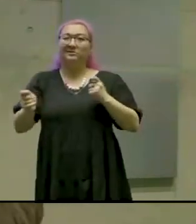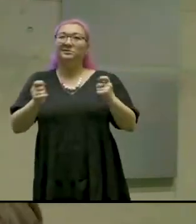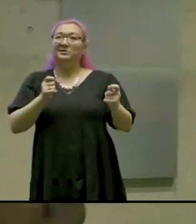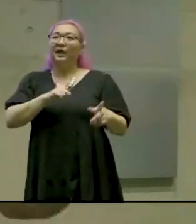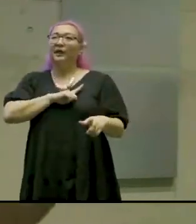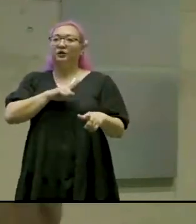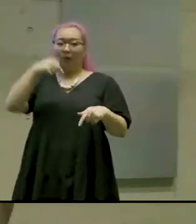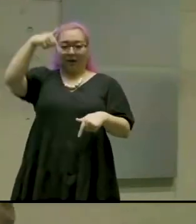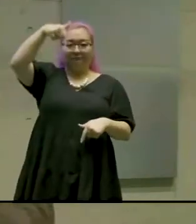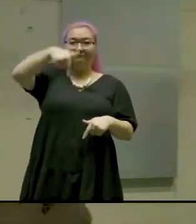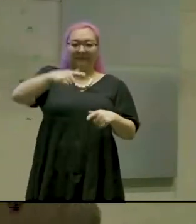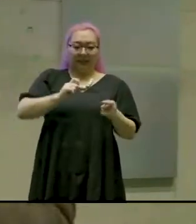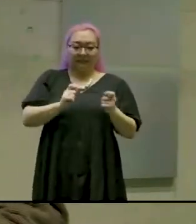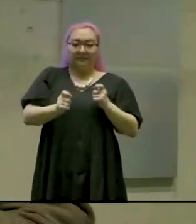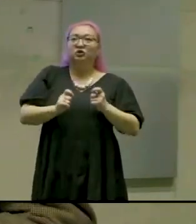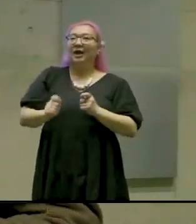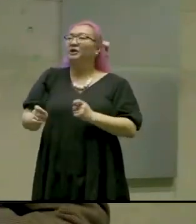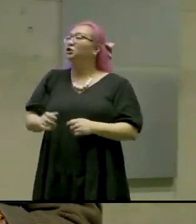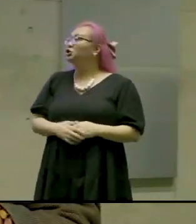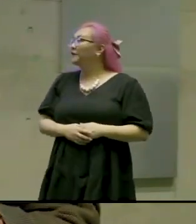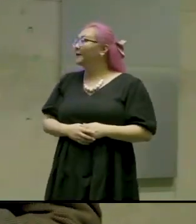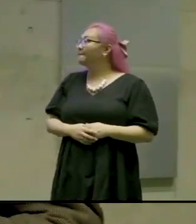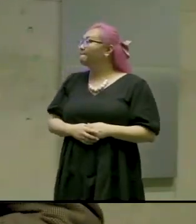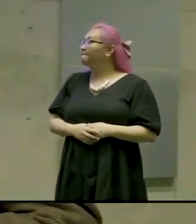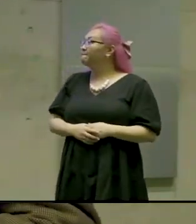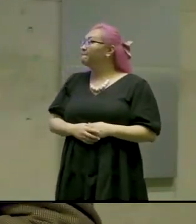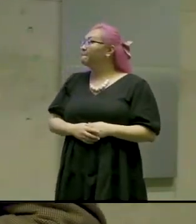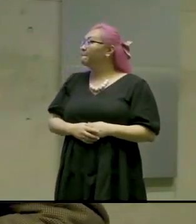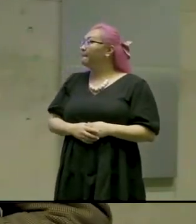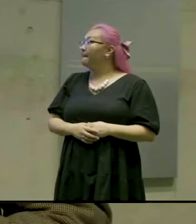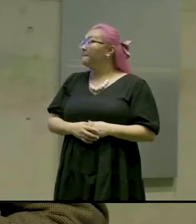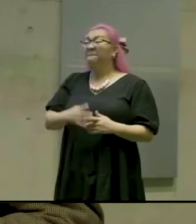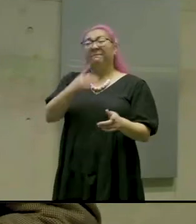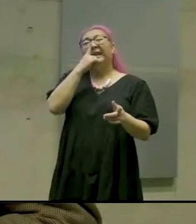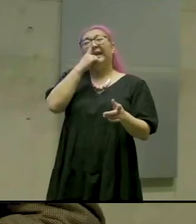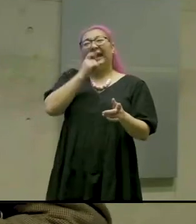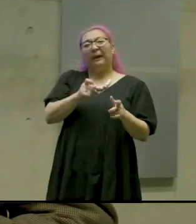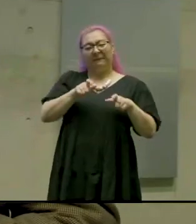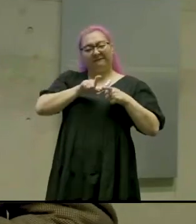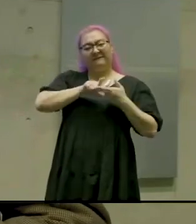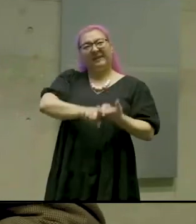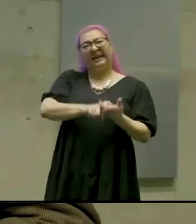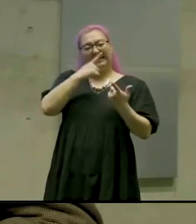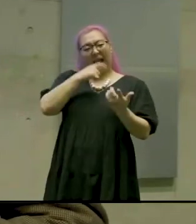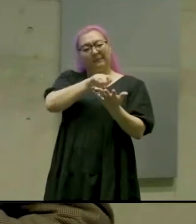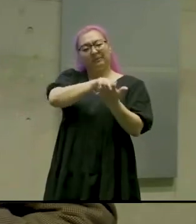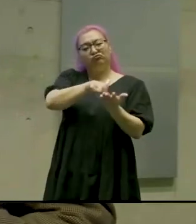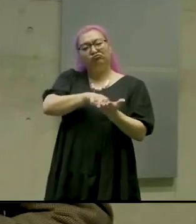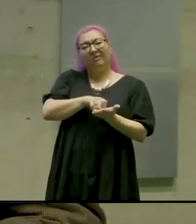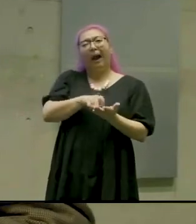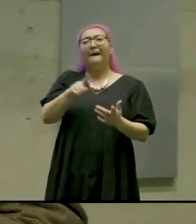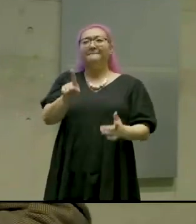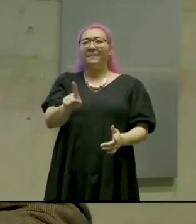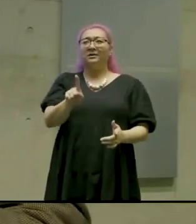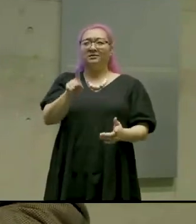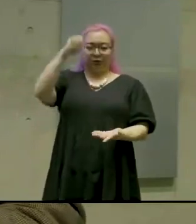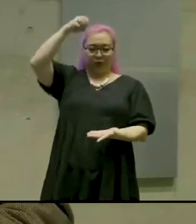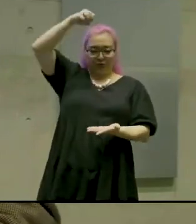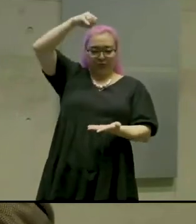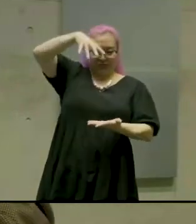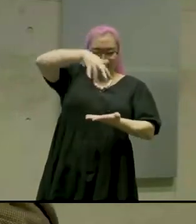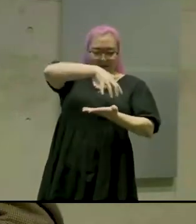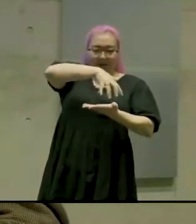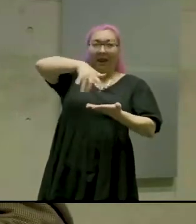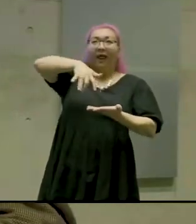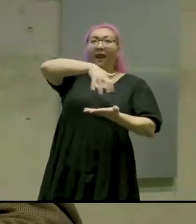like bits and pieces that you go through. However, I found that it was very immersive in a way to see the story getting